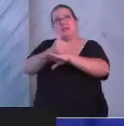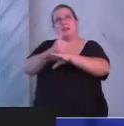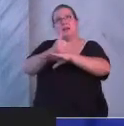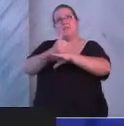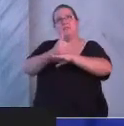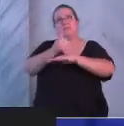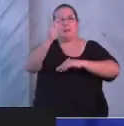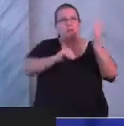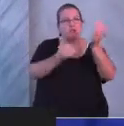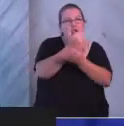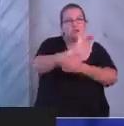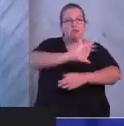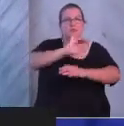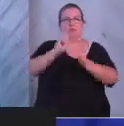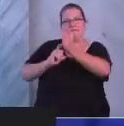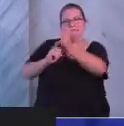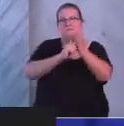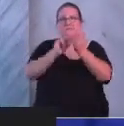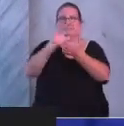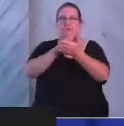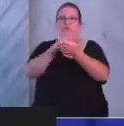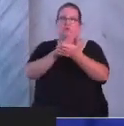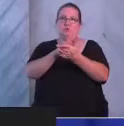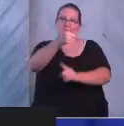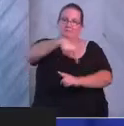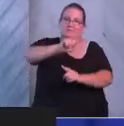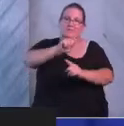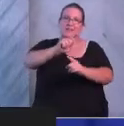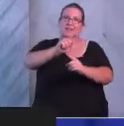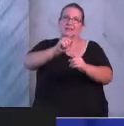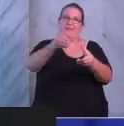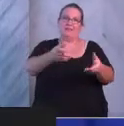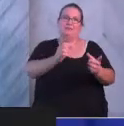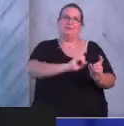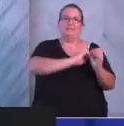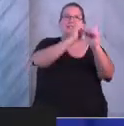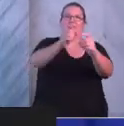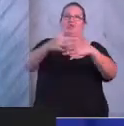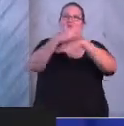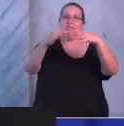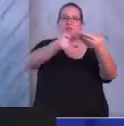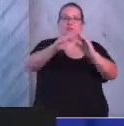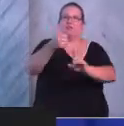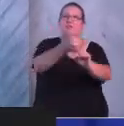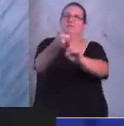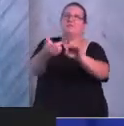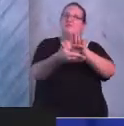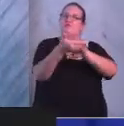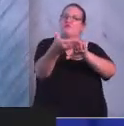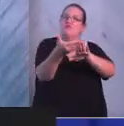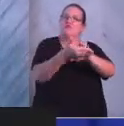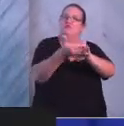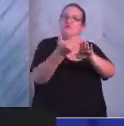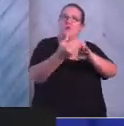or building new and refurbishing schools that can be given to Indigenous communities to administer, to